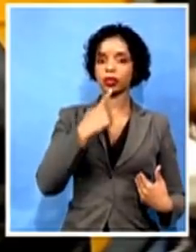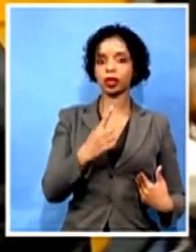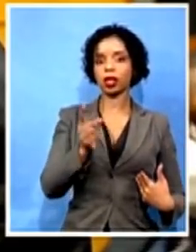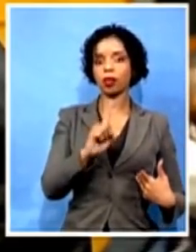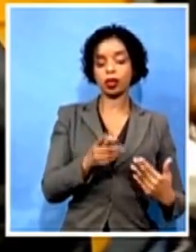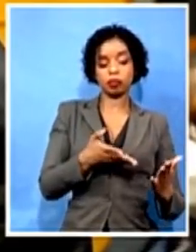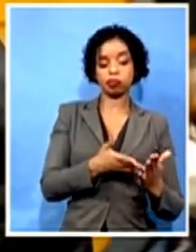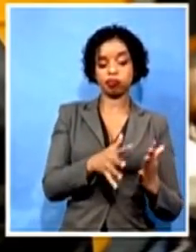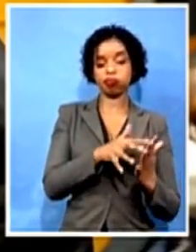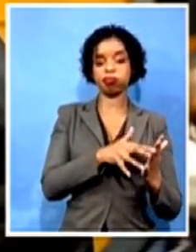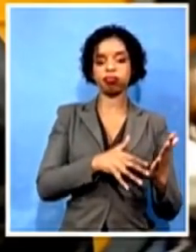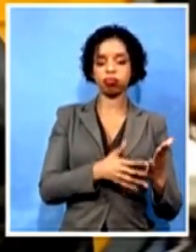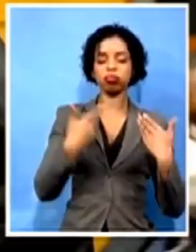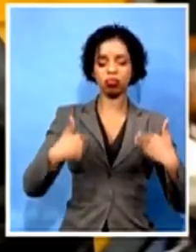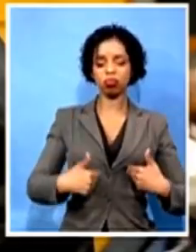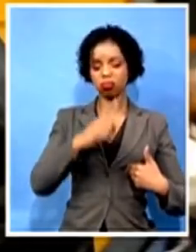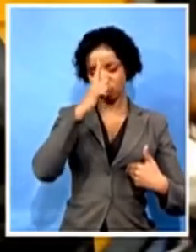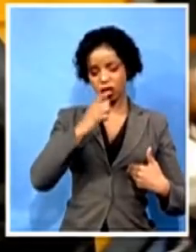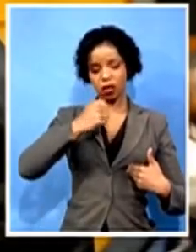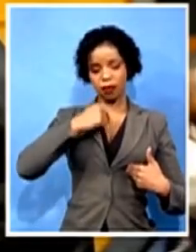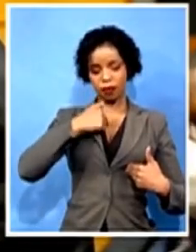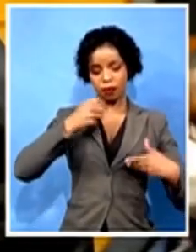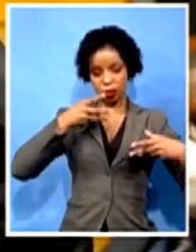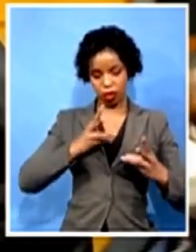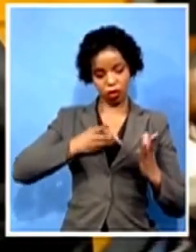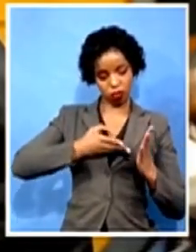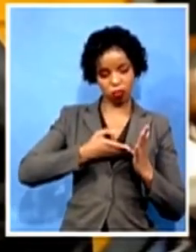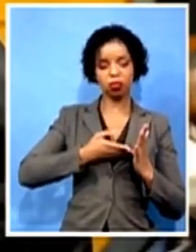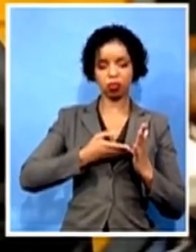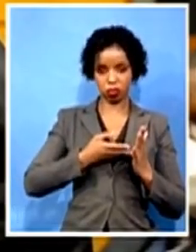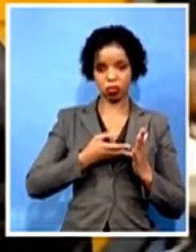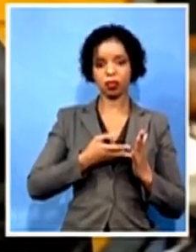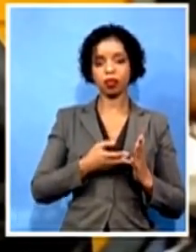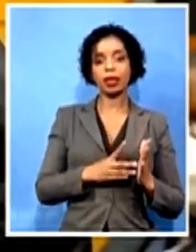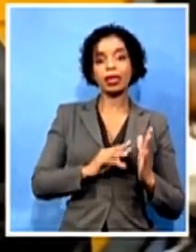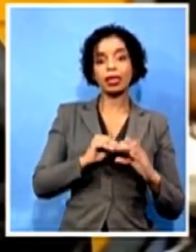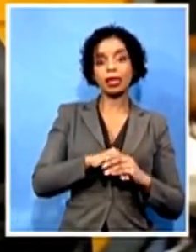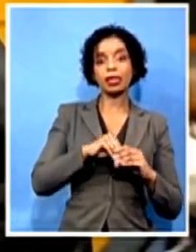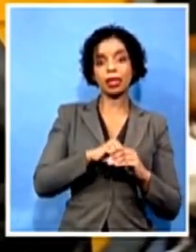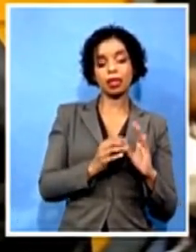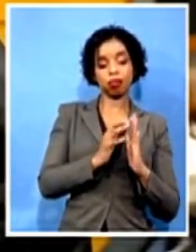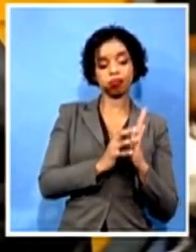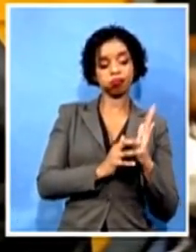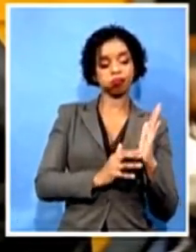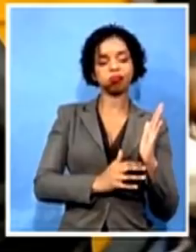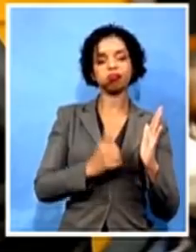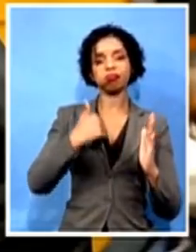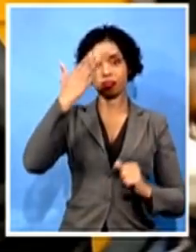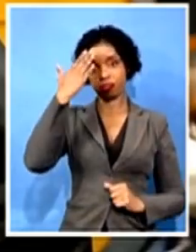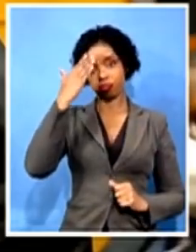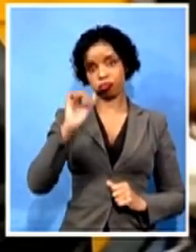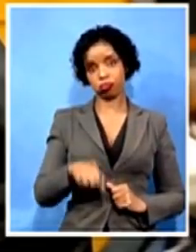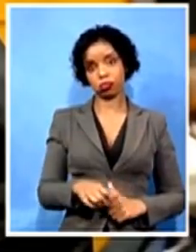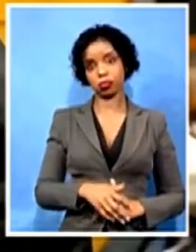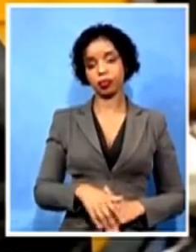where stated otherwise or appear different from the context thereof. I am the applicant in the above-mentioned matter. I'm an adult South African male. I'm aged 53